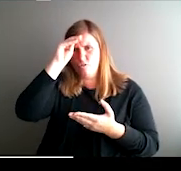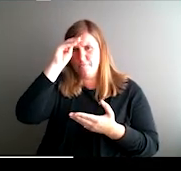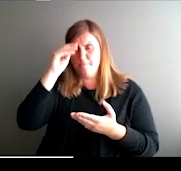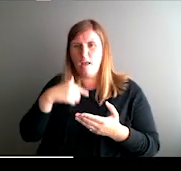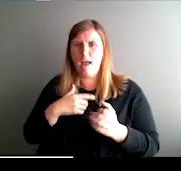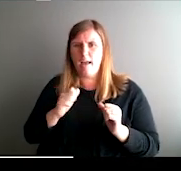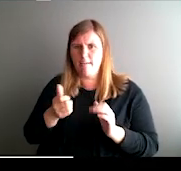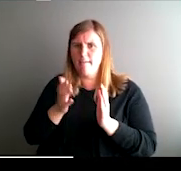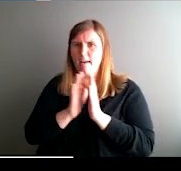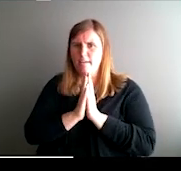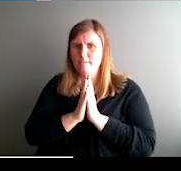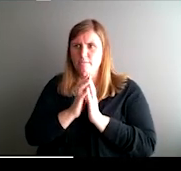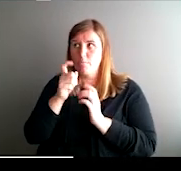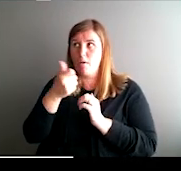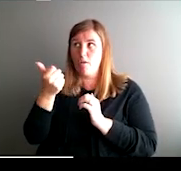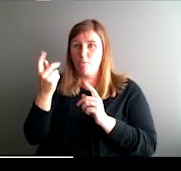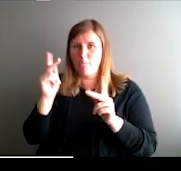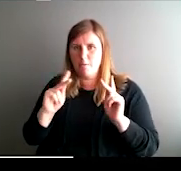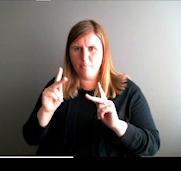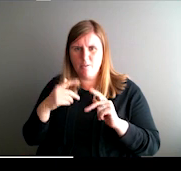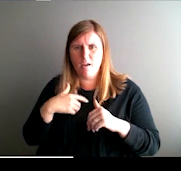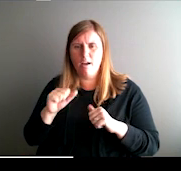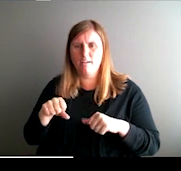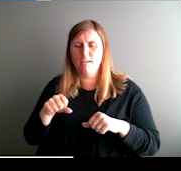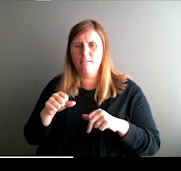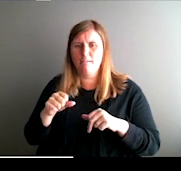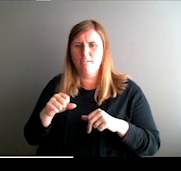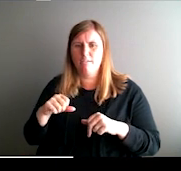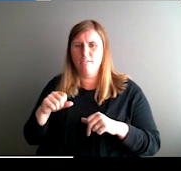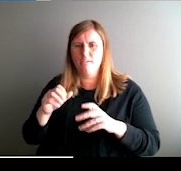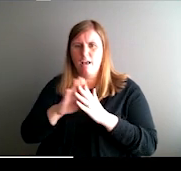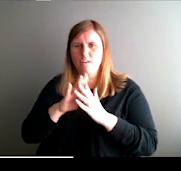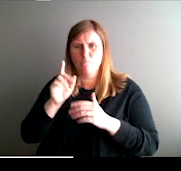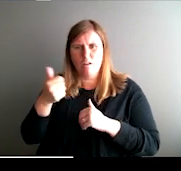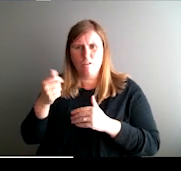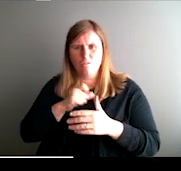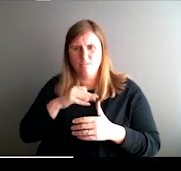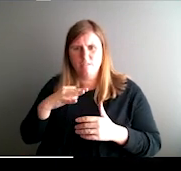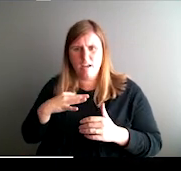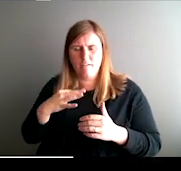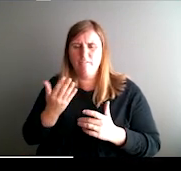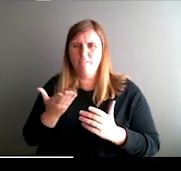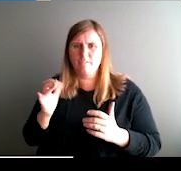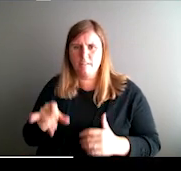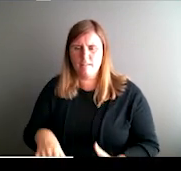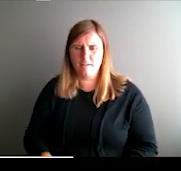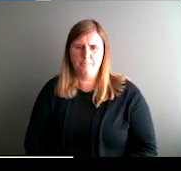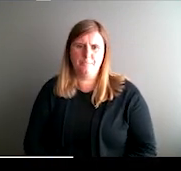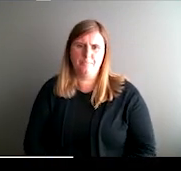ask from other people, I can ask from other staff, things of that nature.